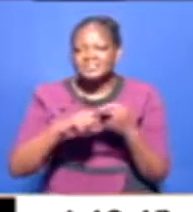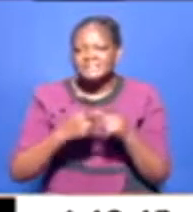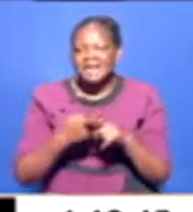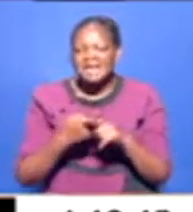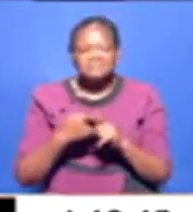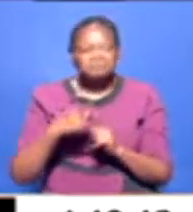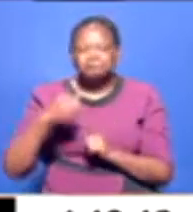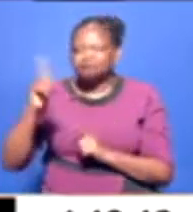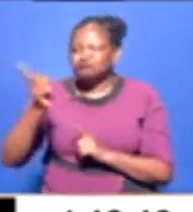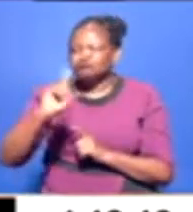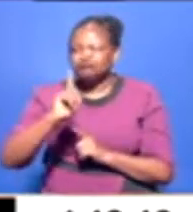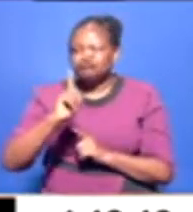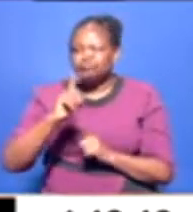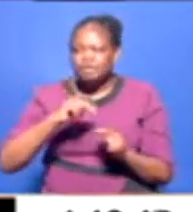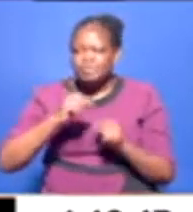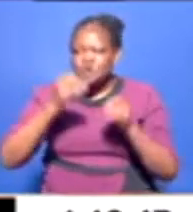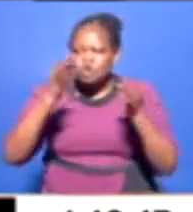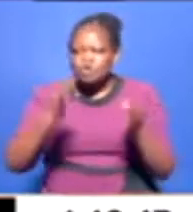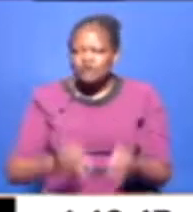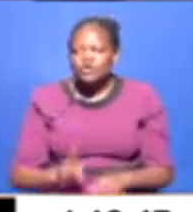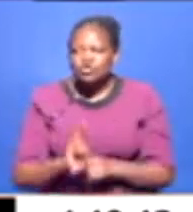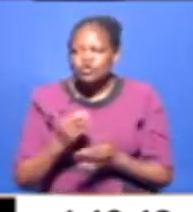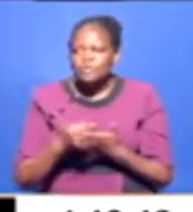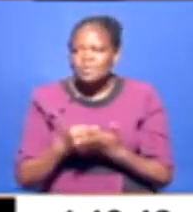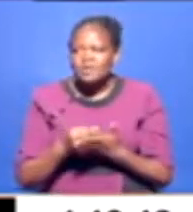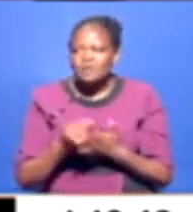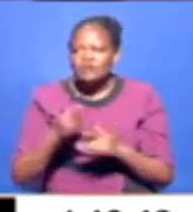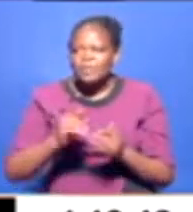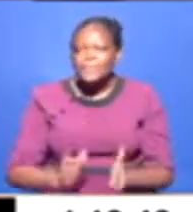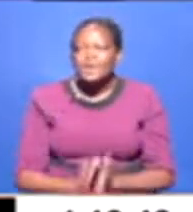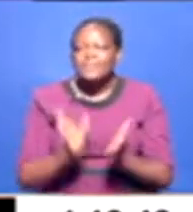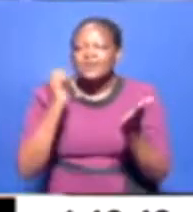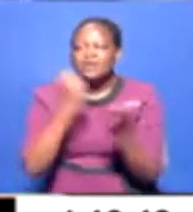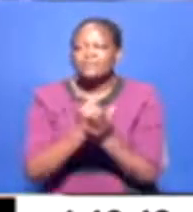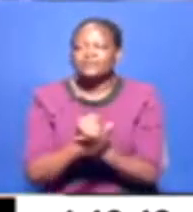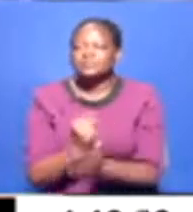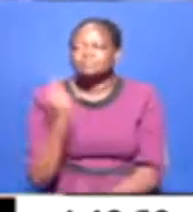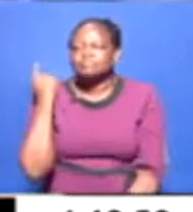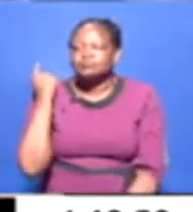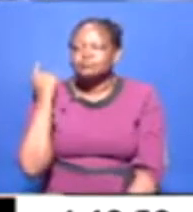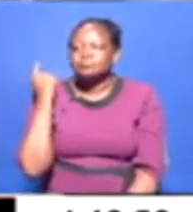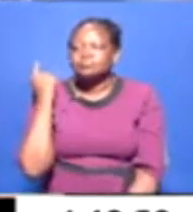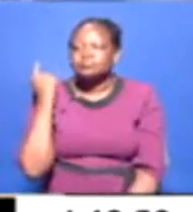to accounting for the use of cash from public coffers.